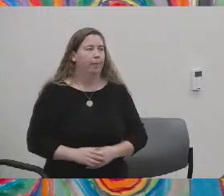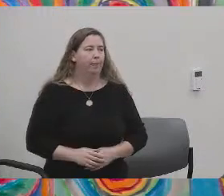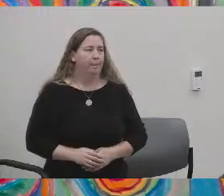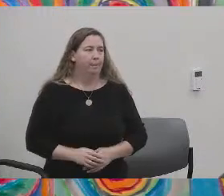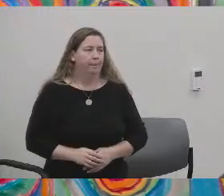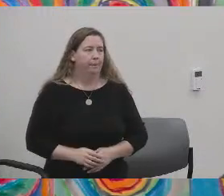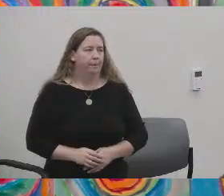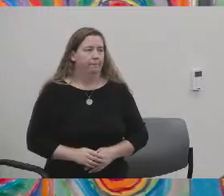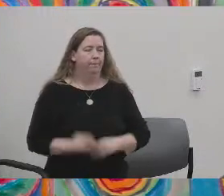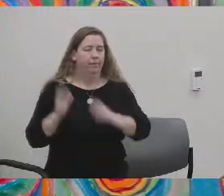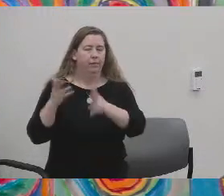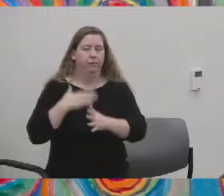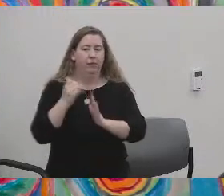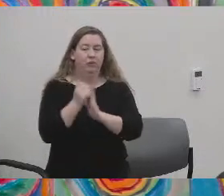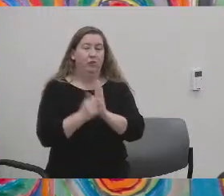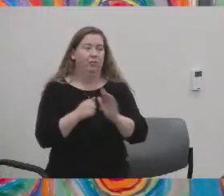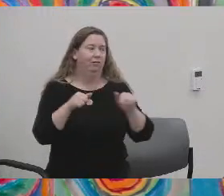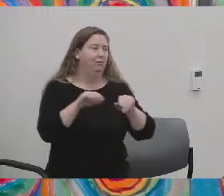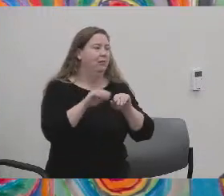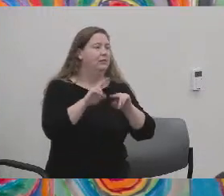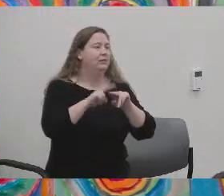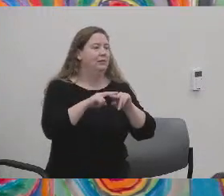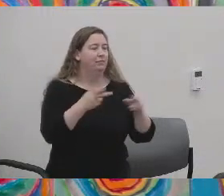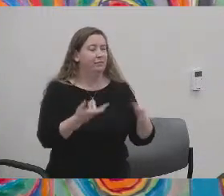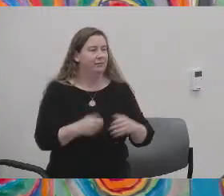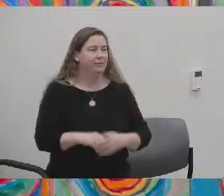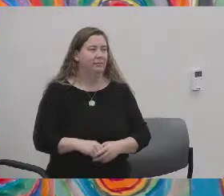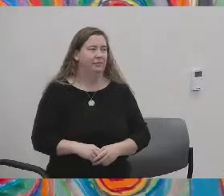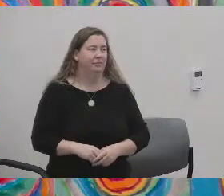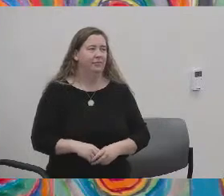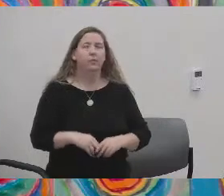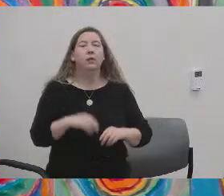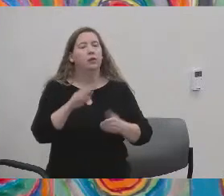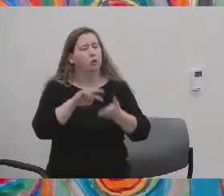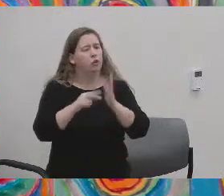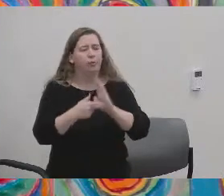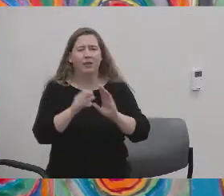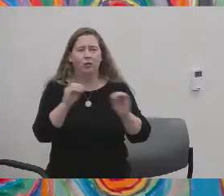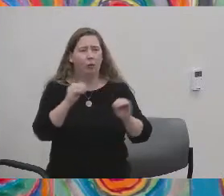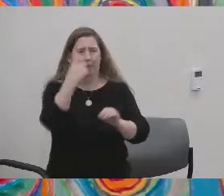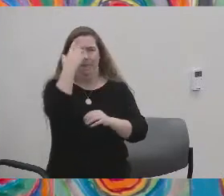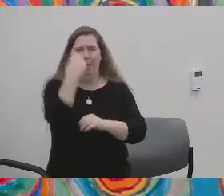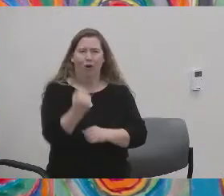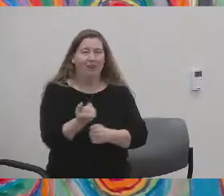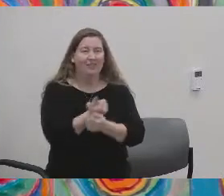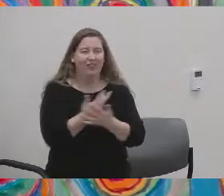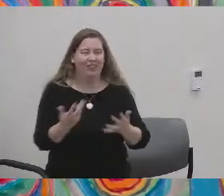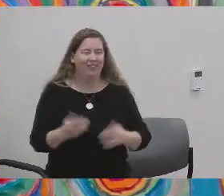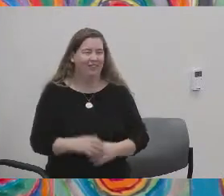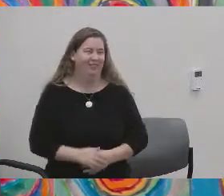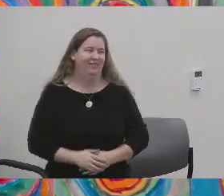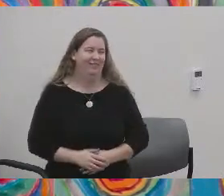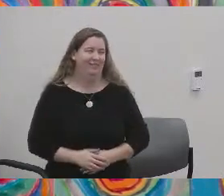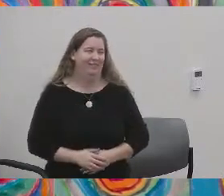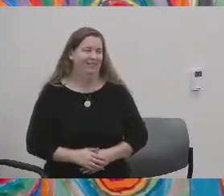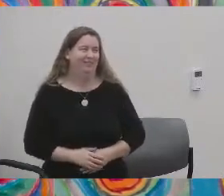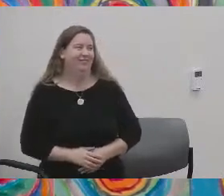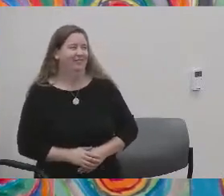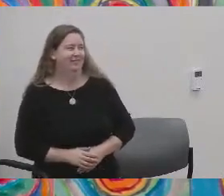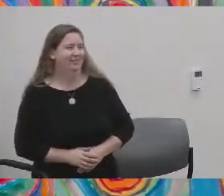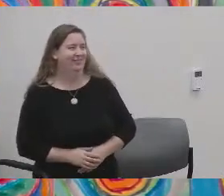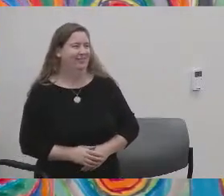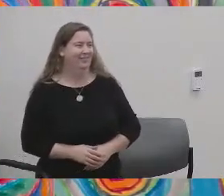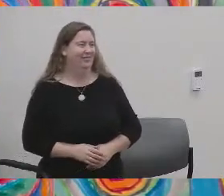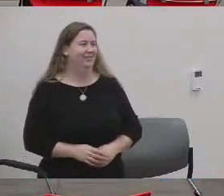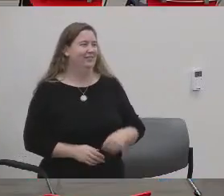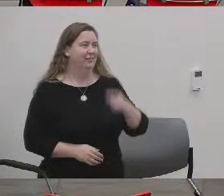my agenda over there. You don't memorize these random collection of No, letters? no. In fact, I'm gonna look off the